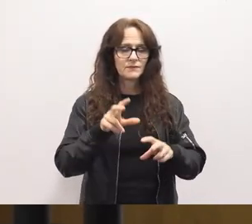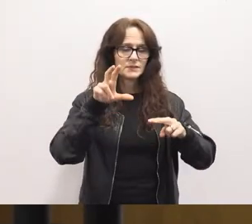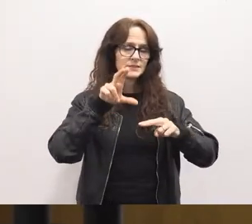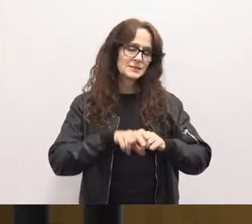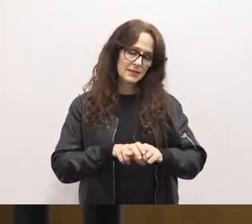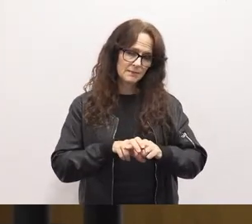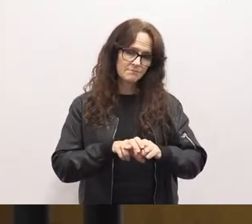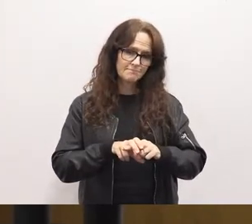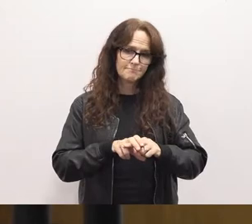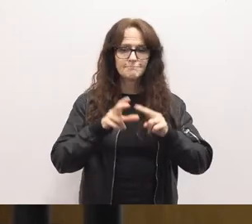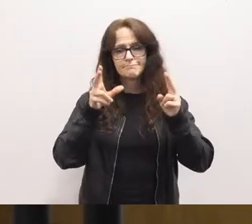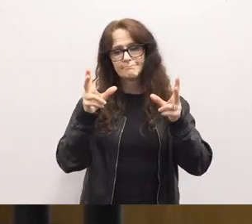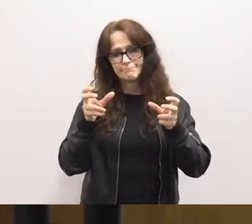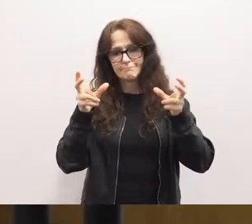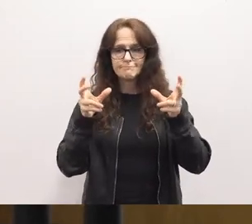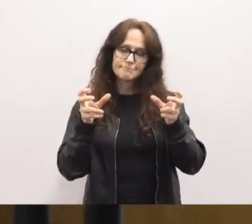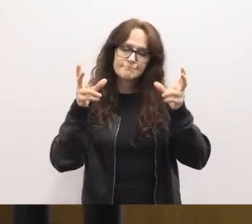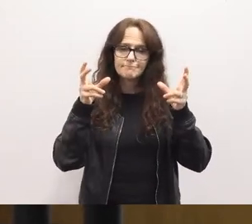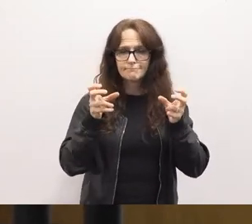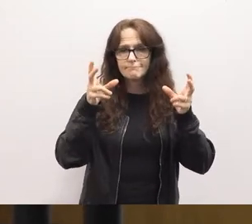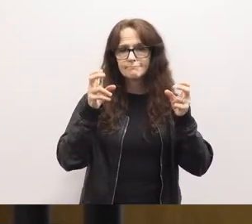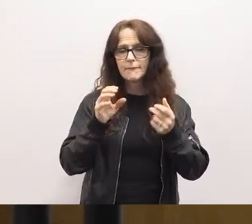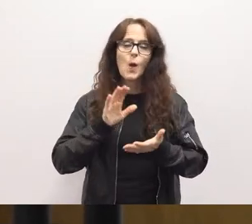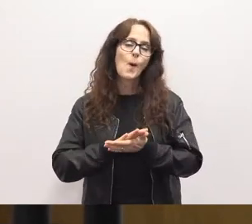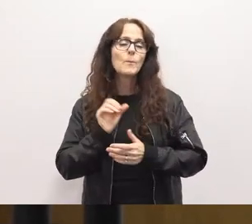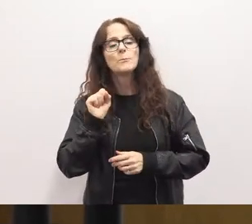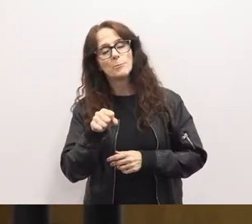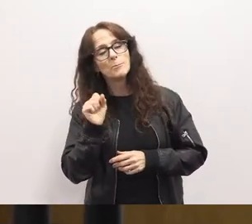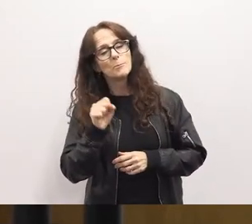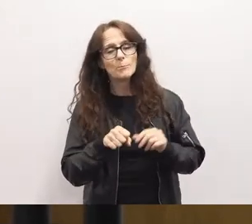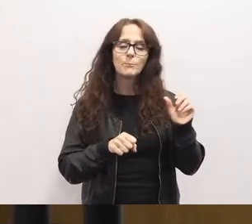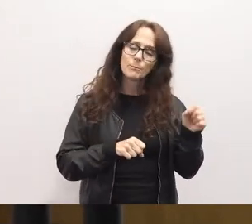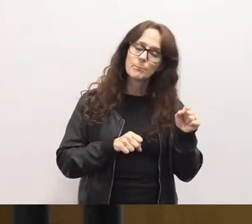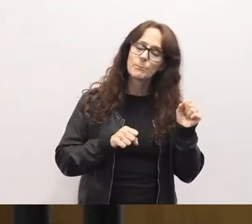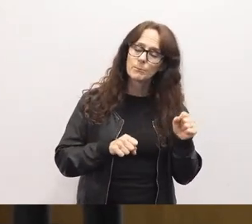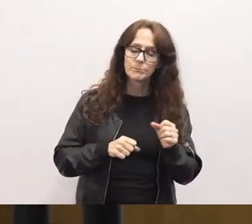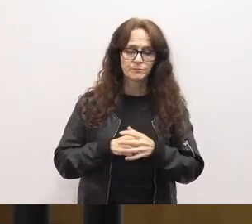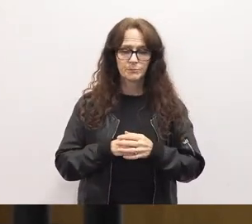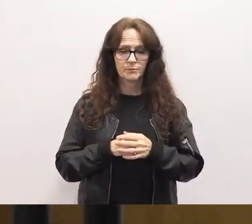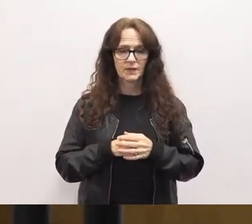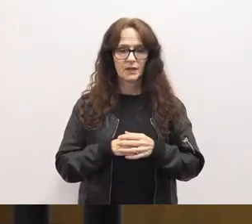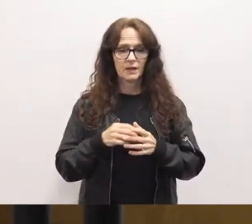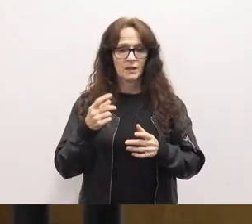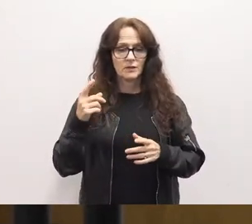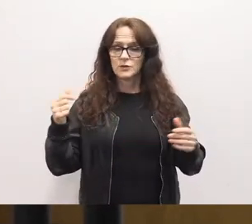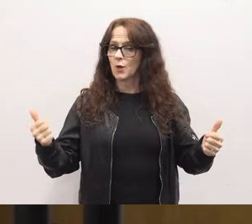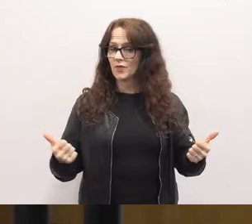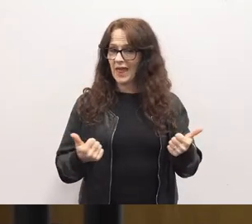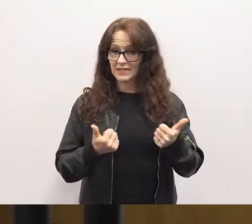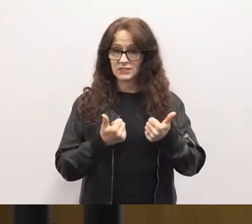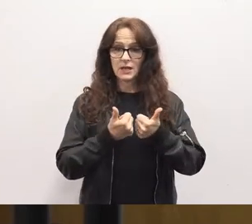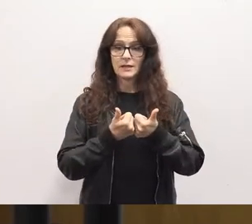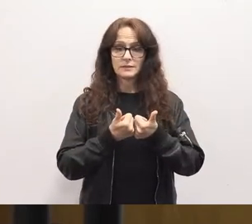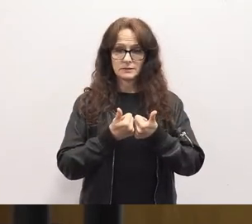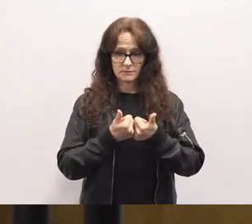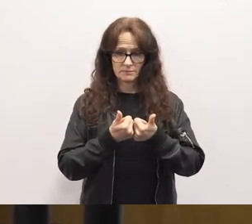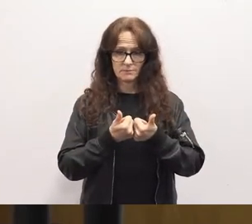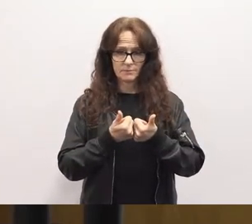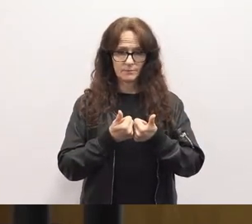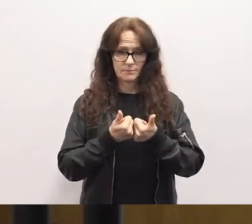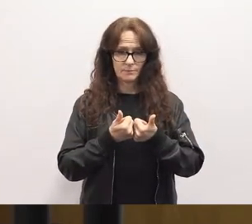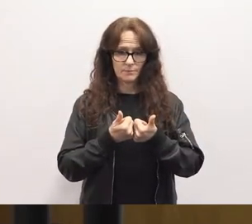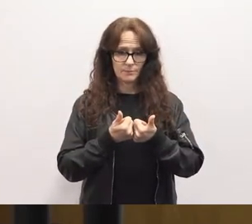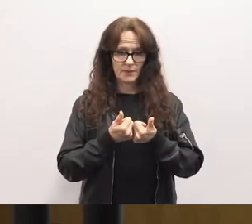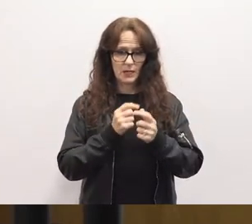here and acknowledge the request. So upon that challenge, in